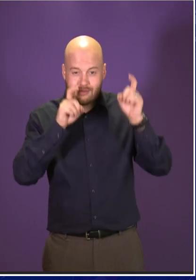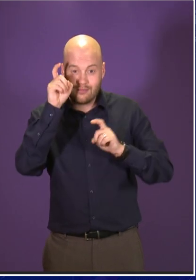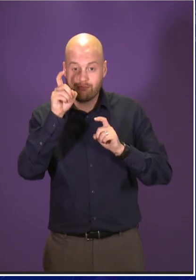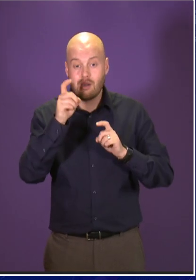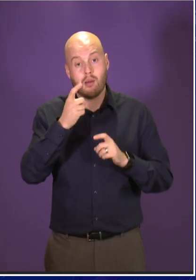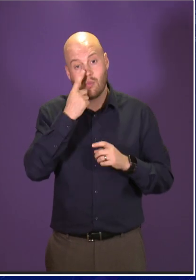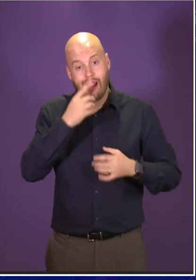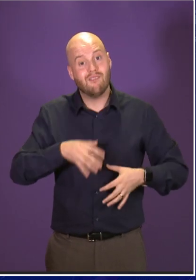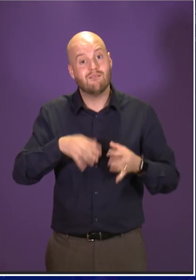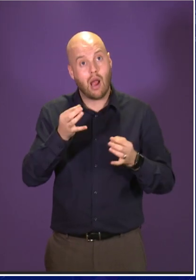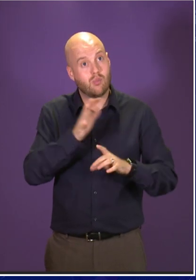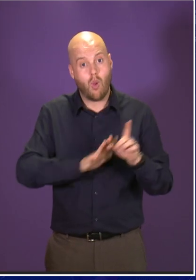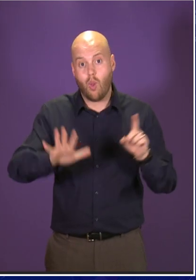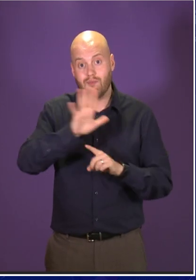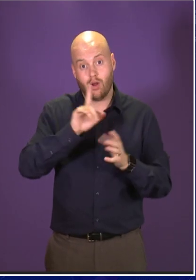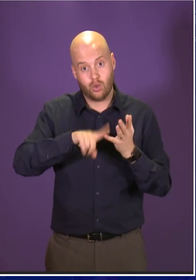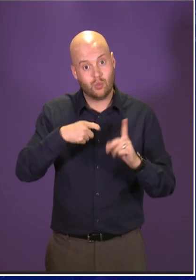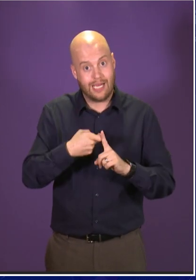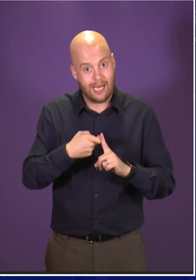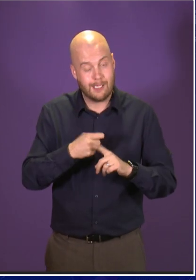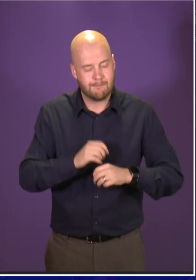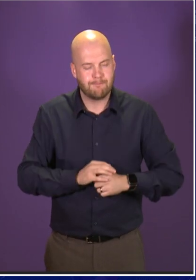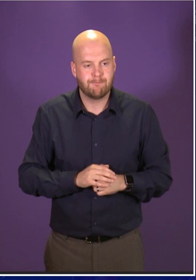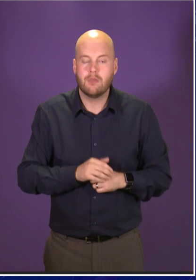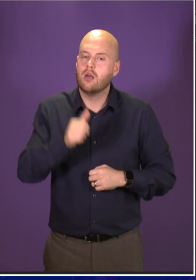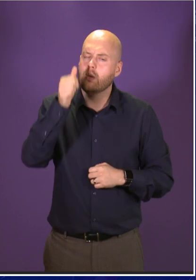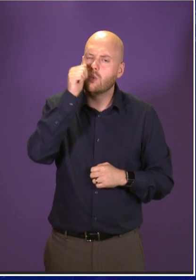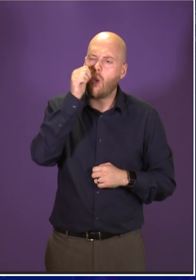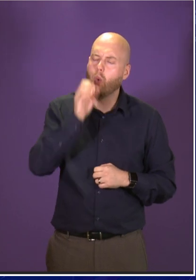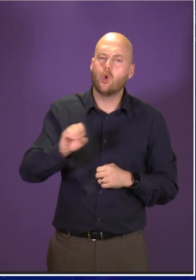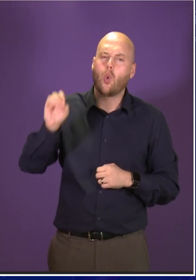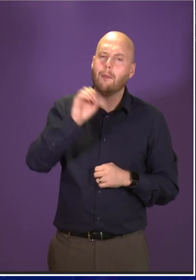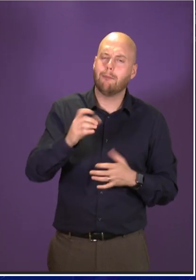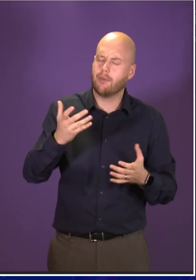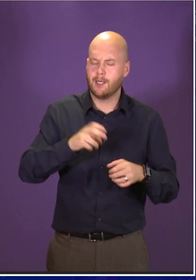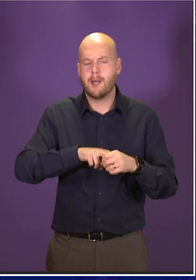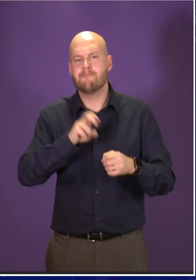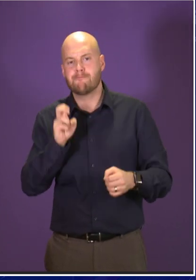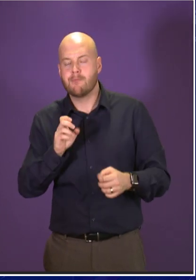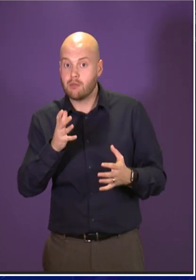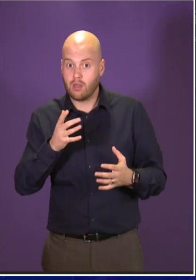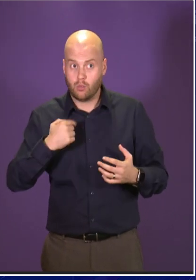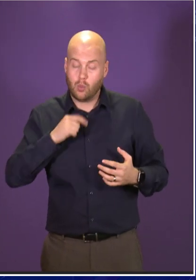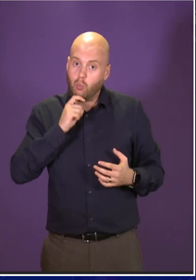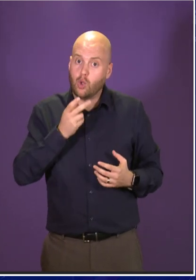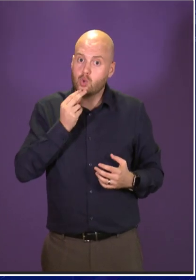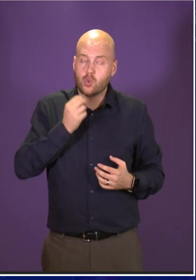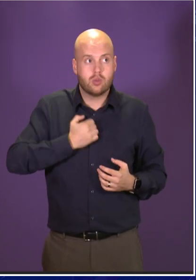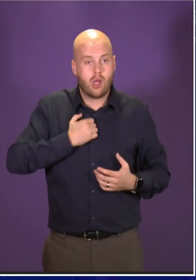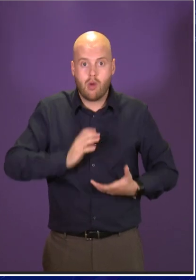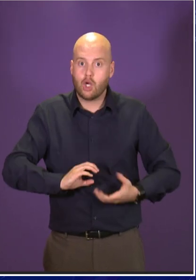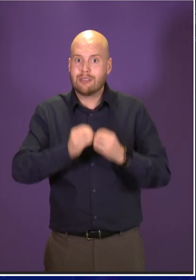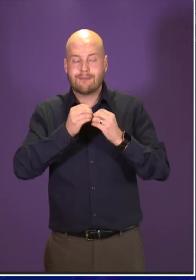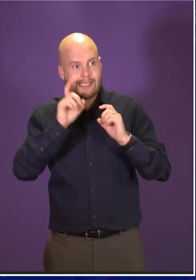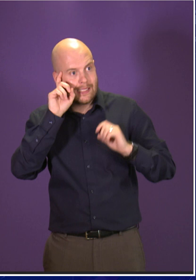Kingdom. And as we leave the European Union, we will use that creativity to show the world that we remain an